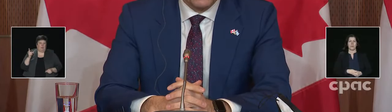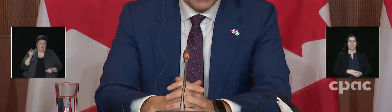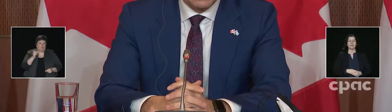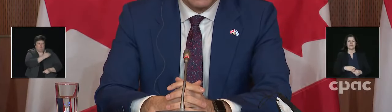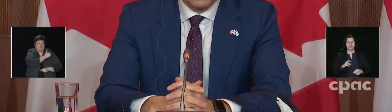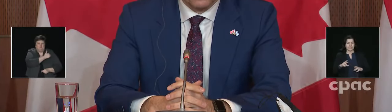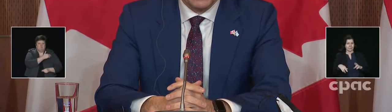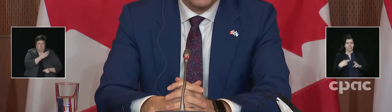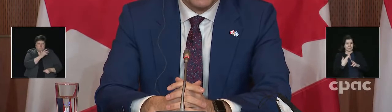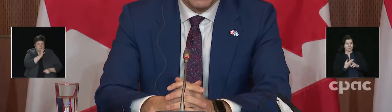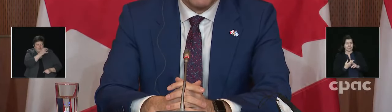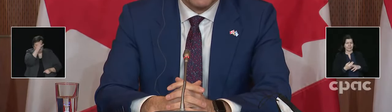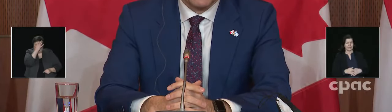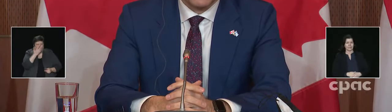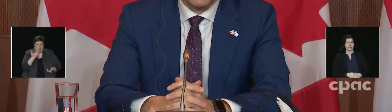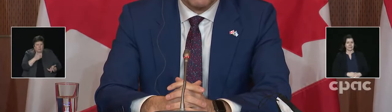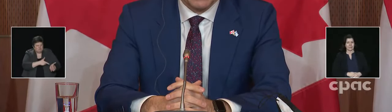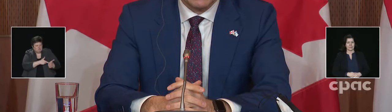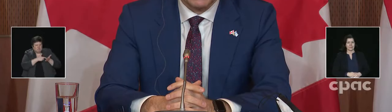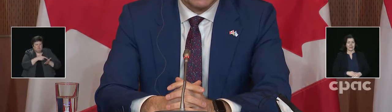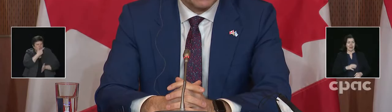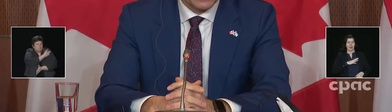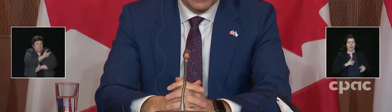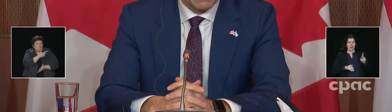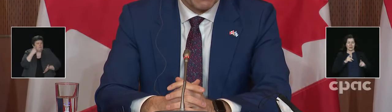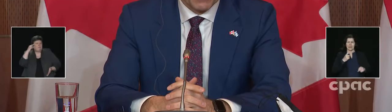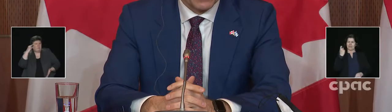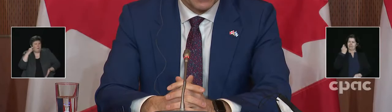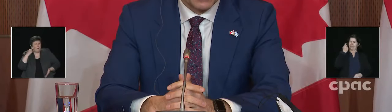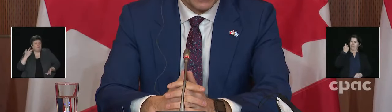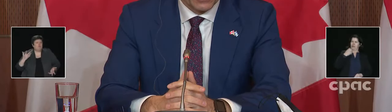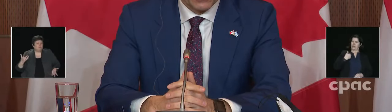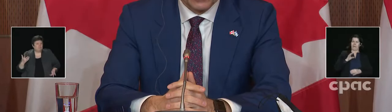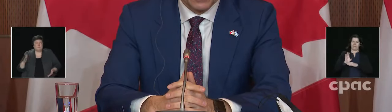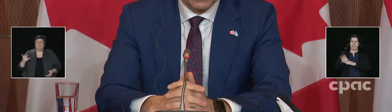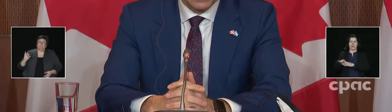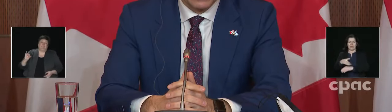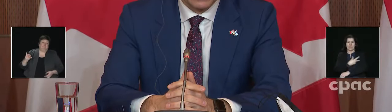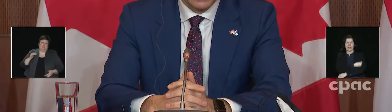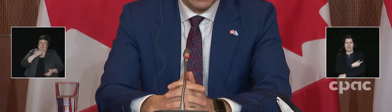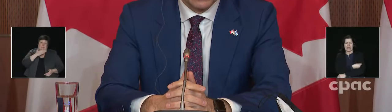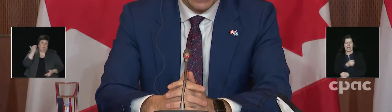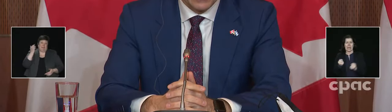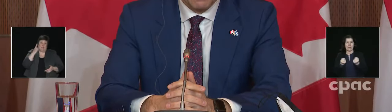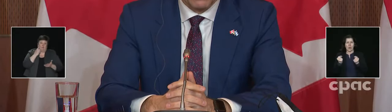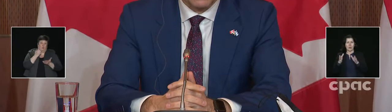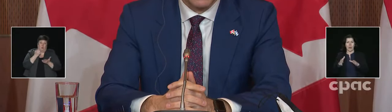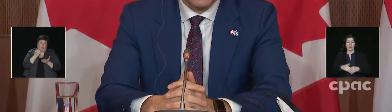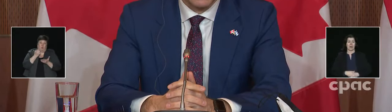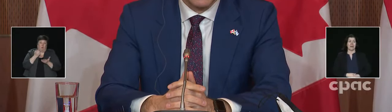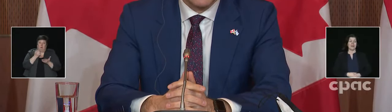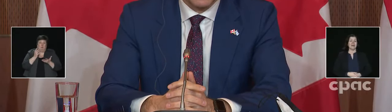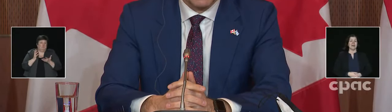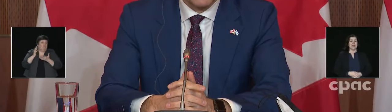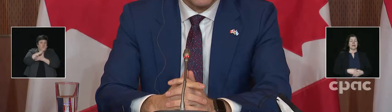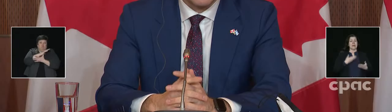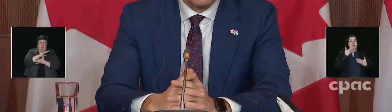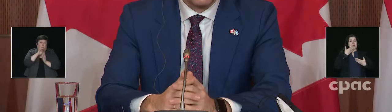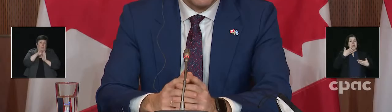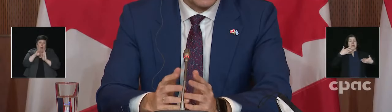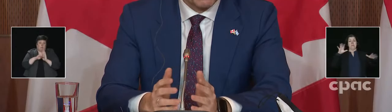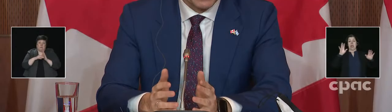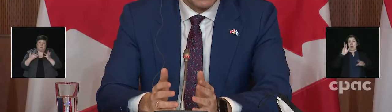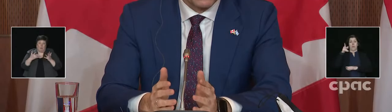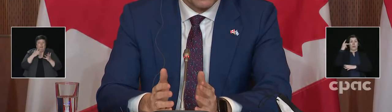why we do that. Now, we do that because the best economic policy in the current context is a health policy that makes sure